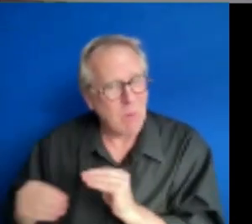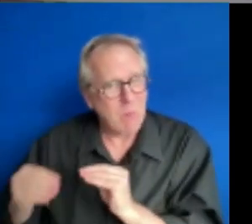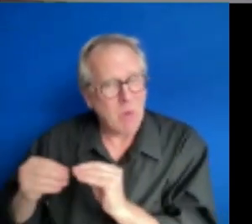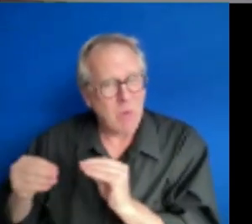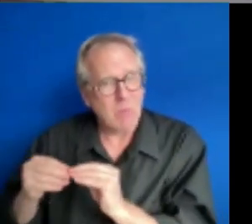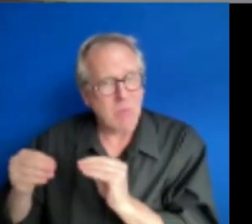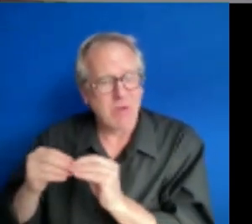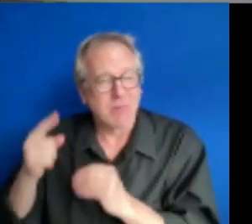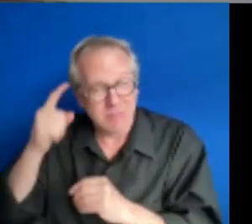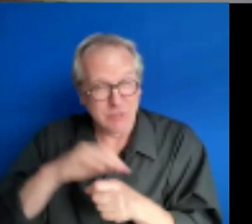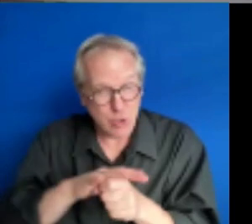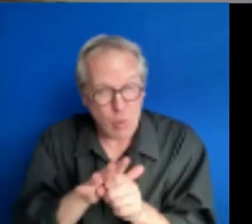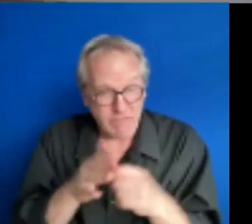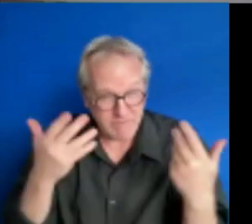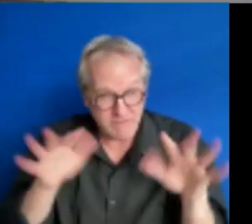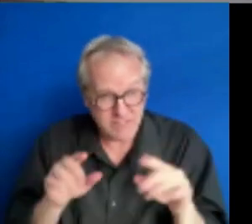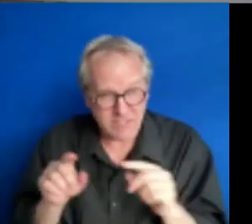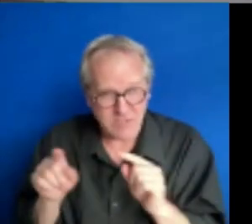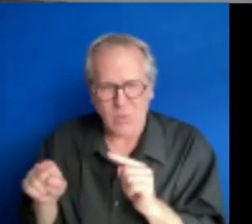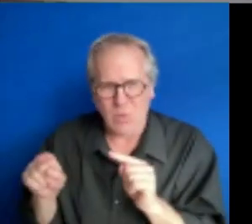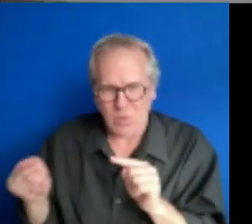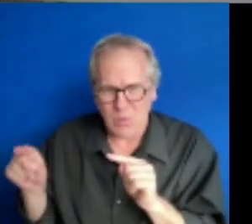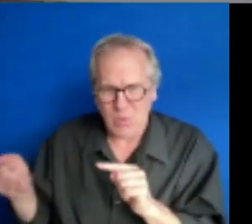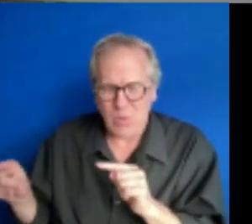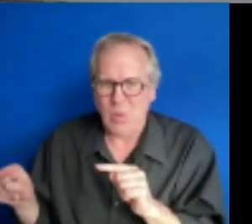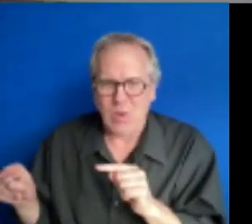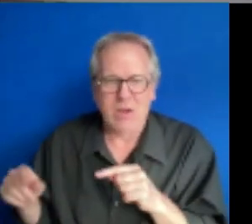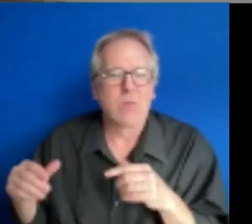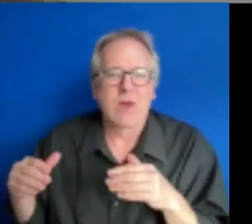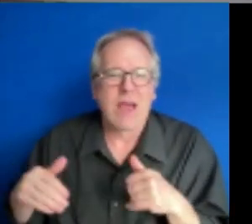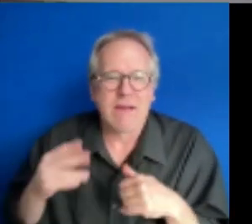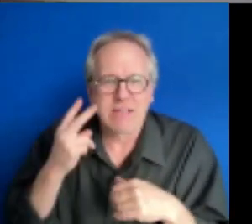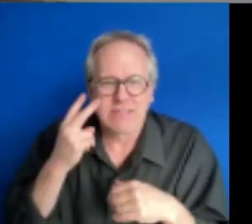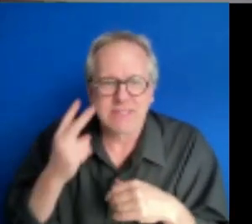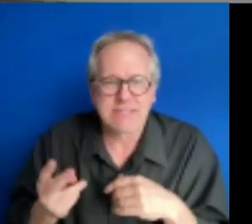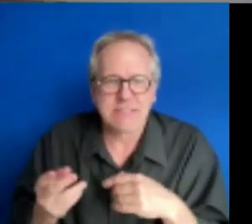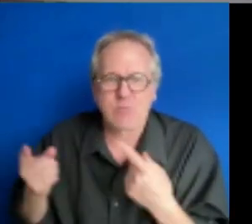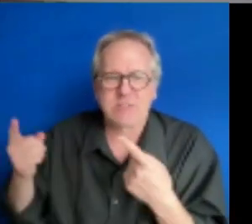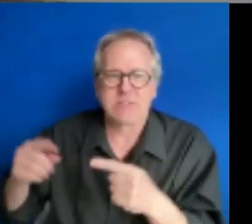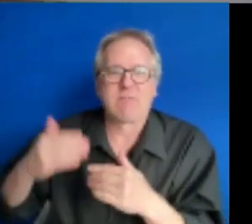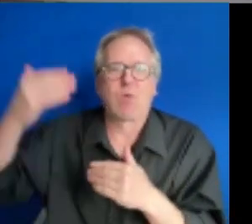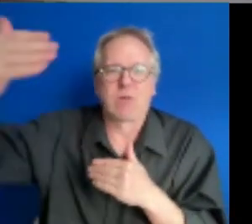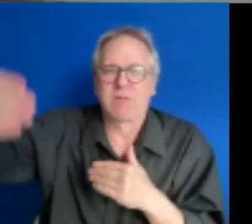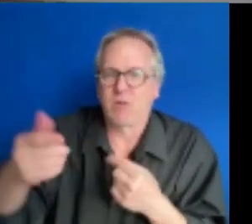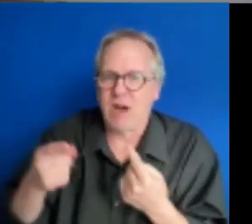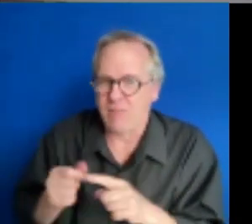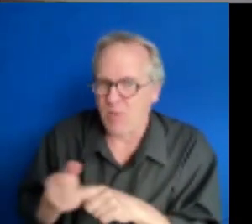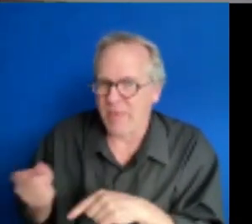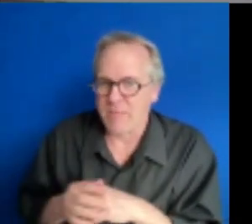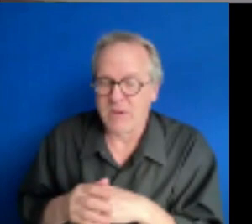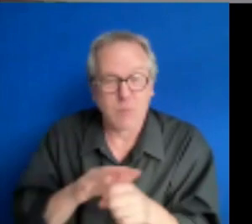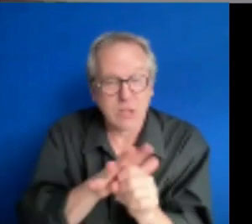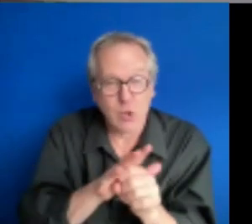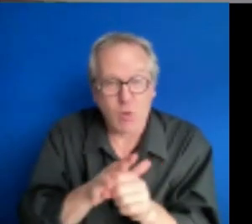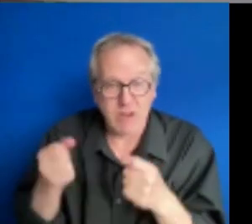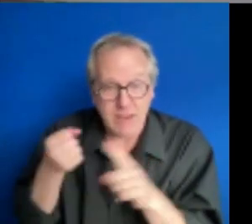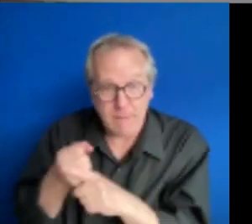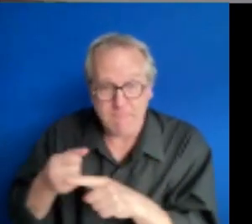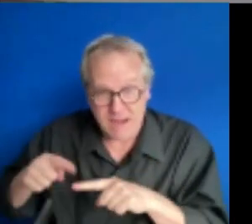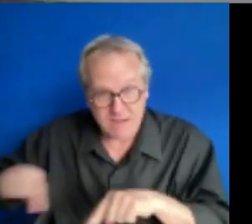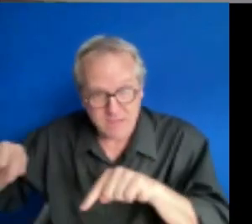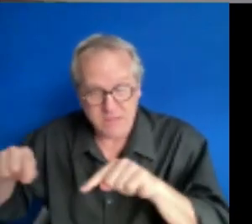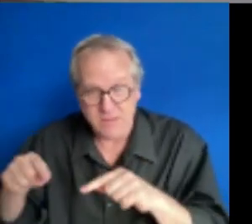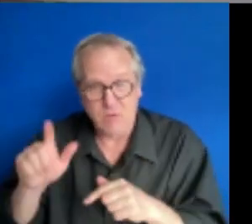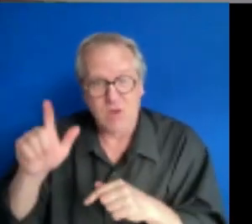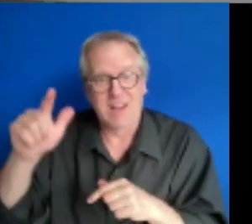out of COVID, and understanding that we haven't even begun to scratch the surface of what COVID has done